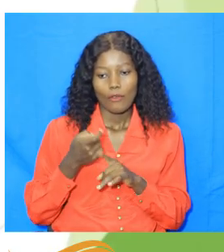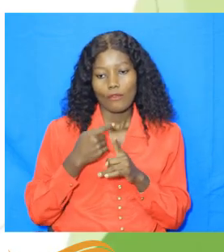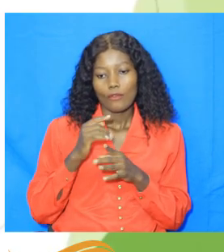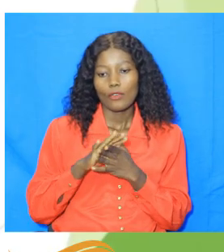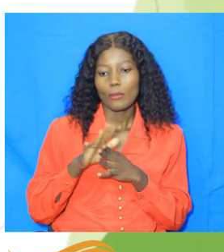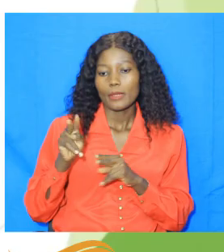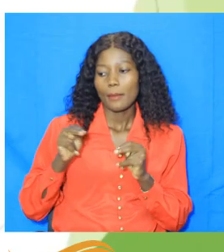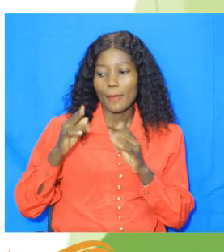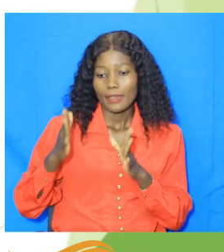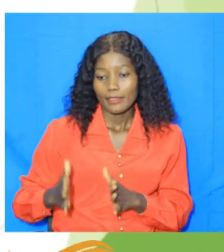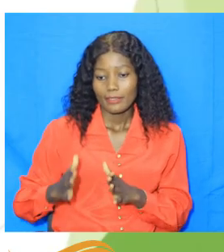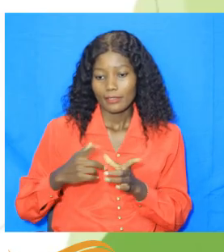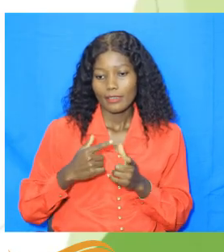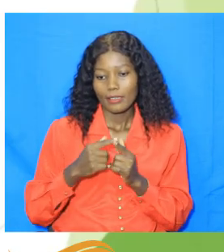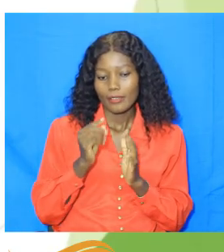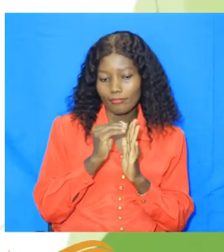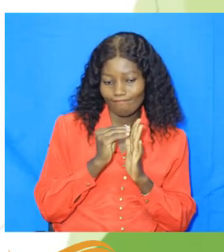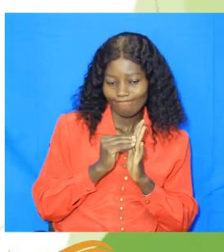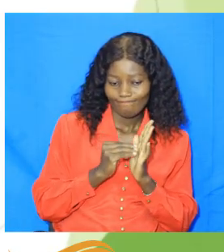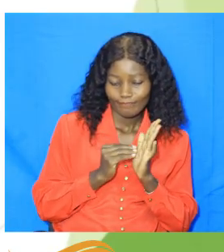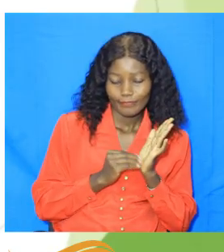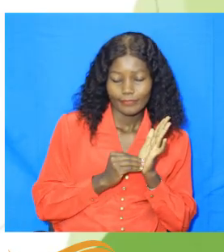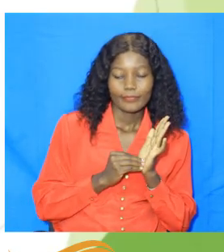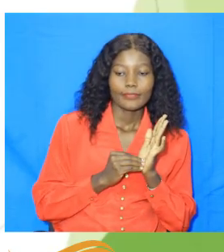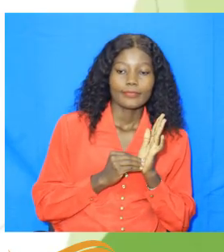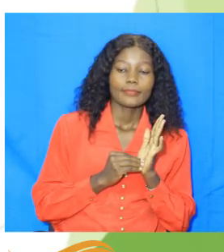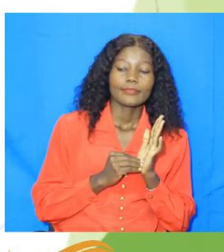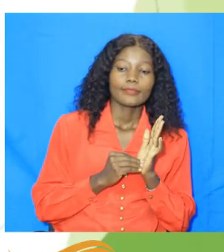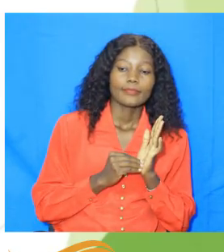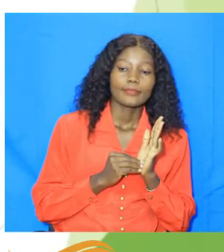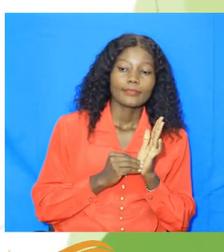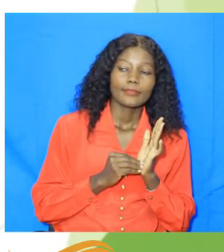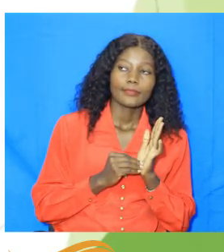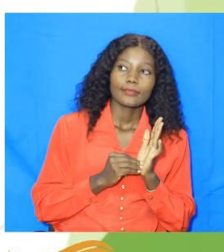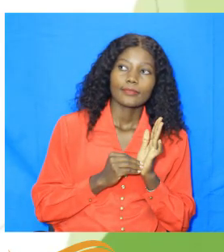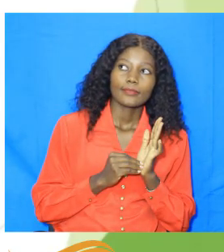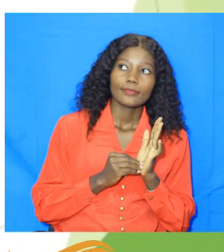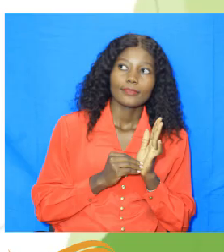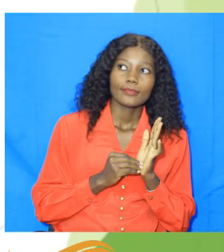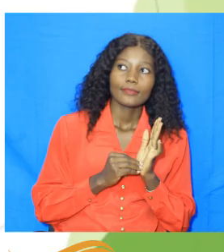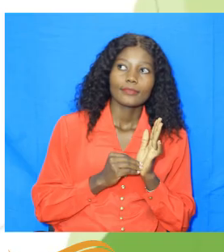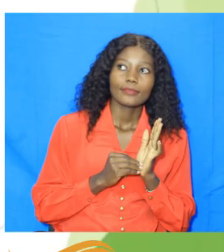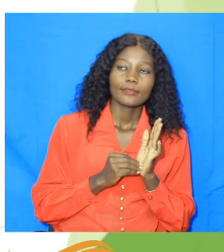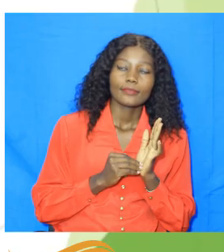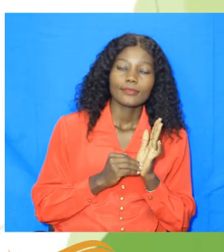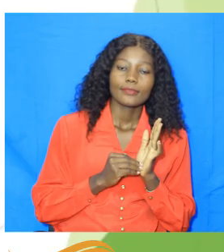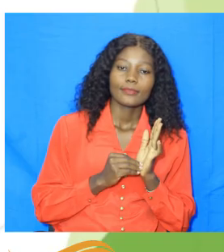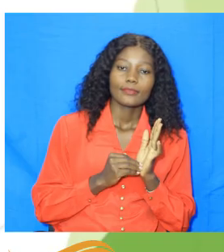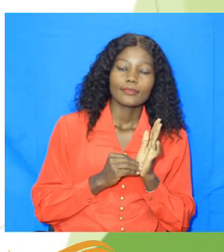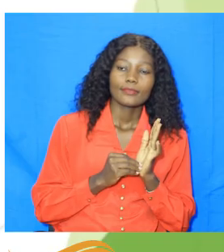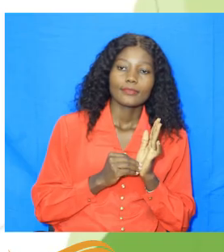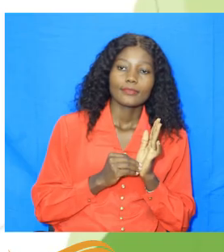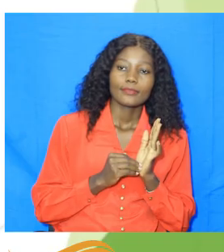manager, fill the protest form, deposit the required or